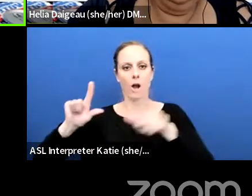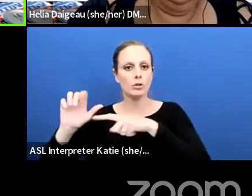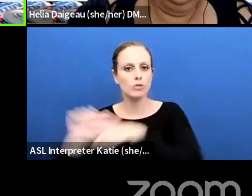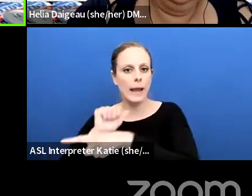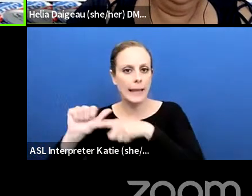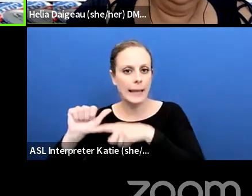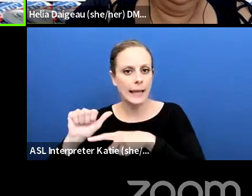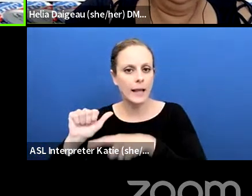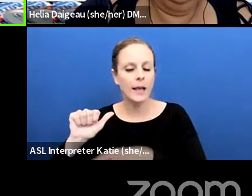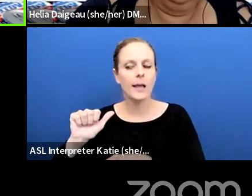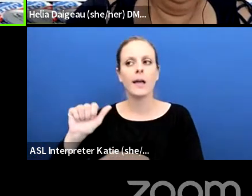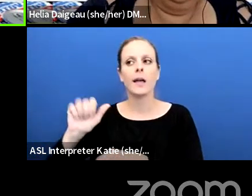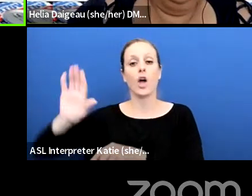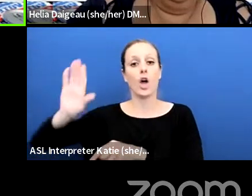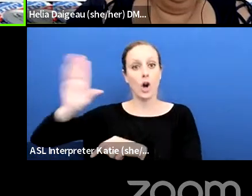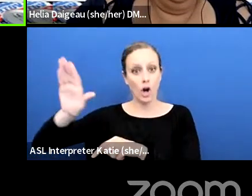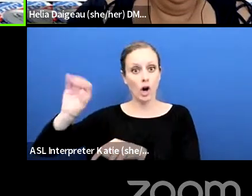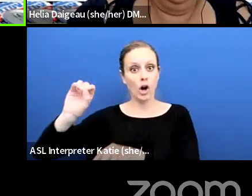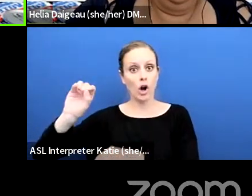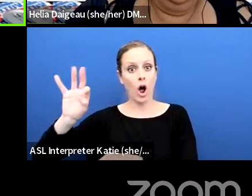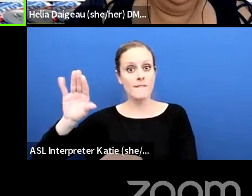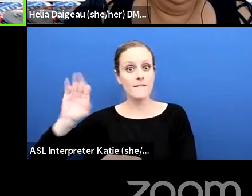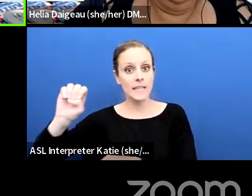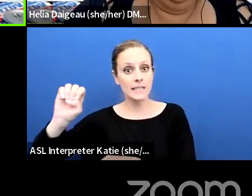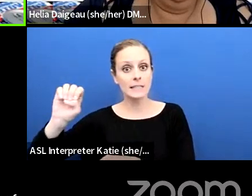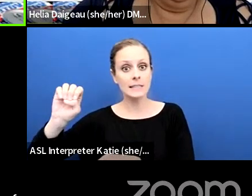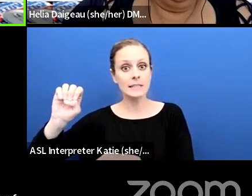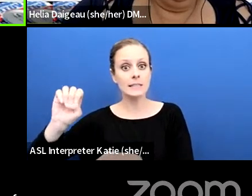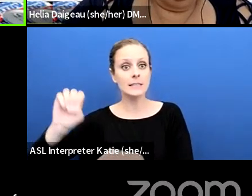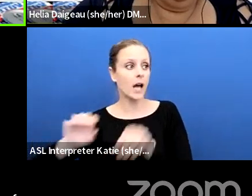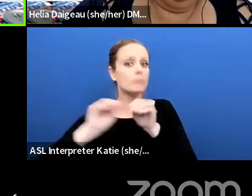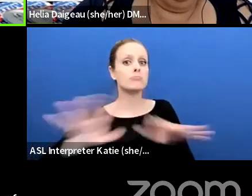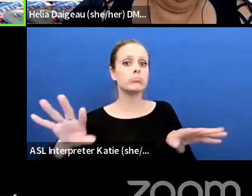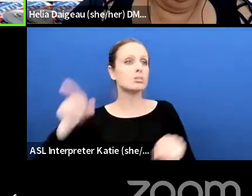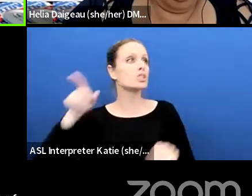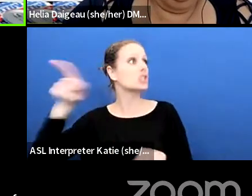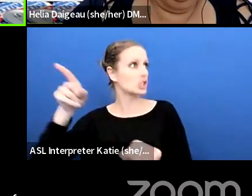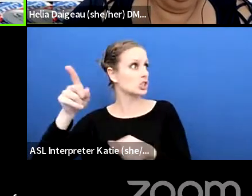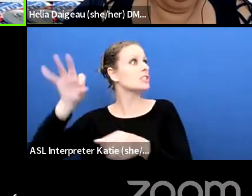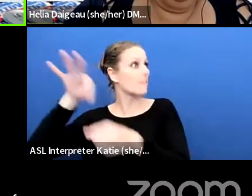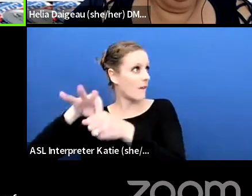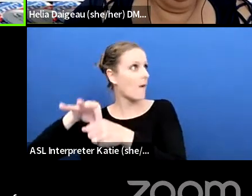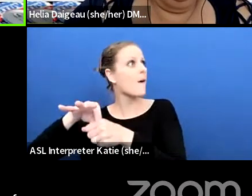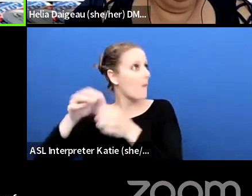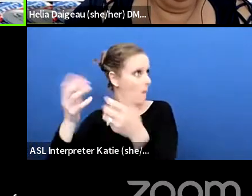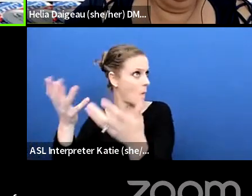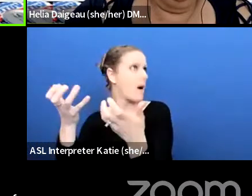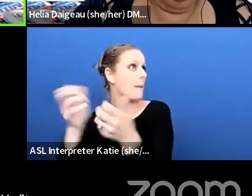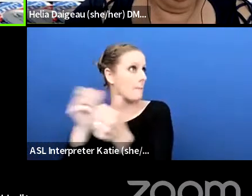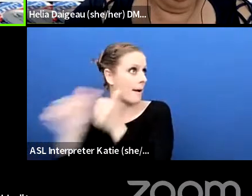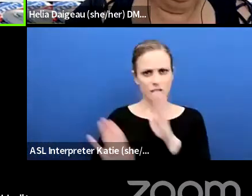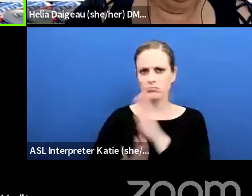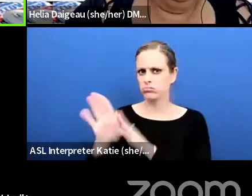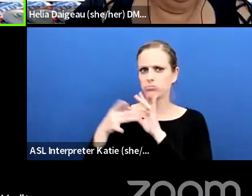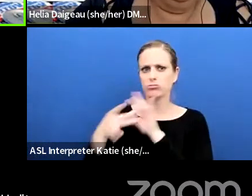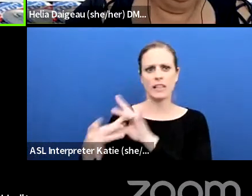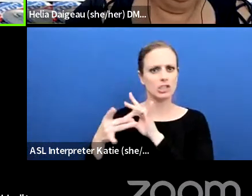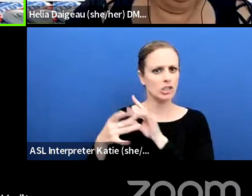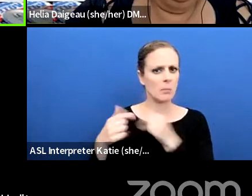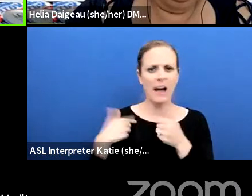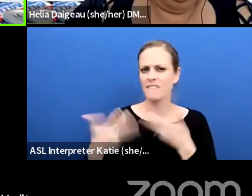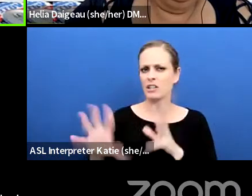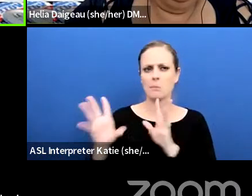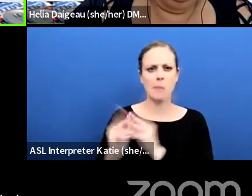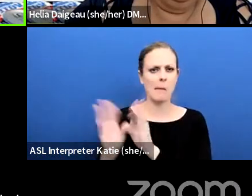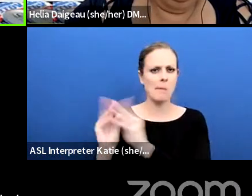of her office that she was pushing this. And I had built up quite a good relationship with her